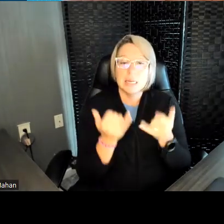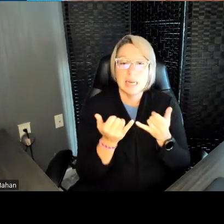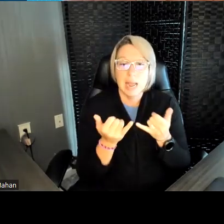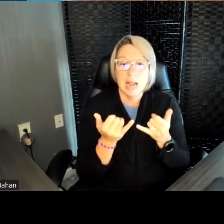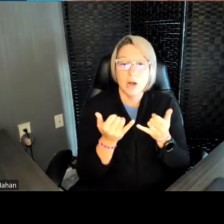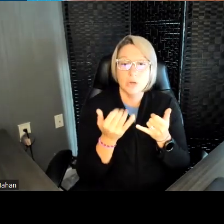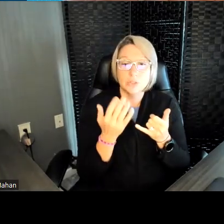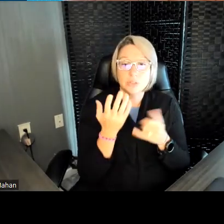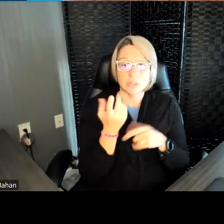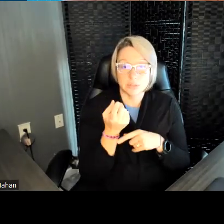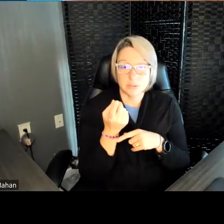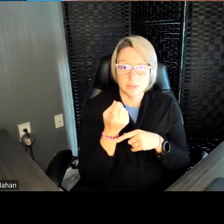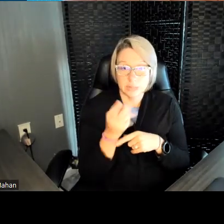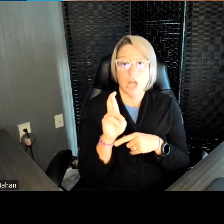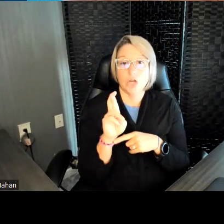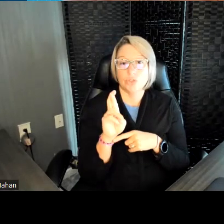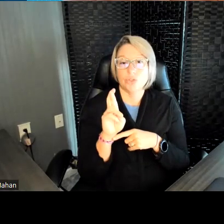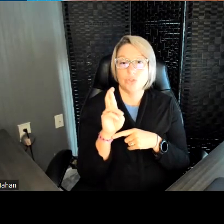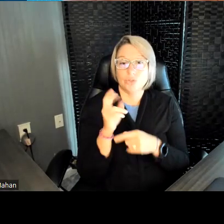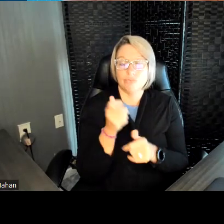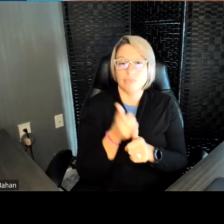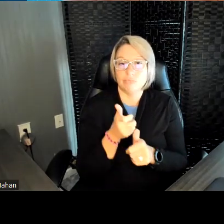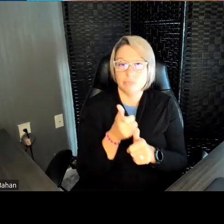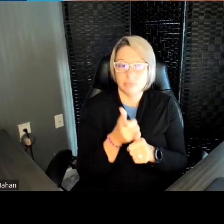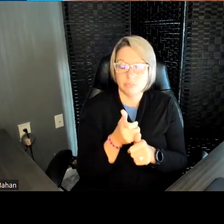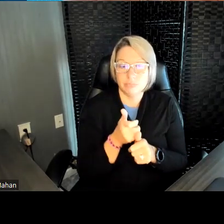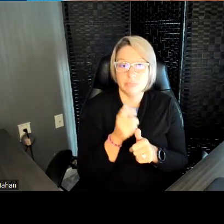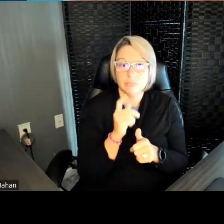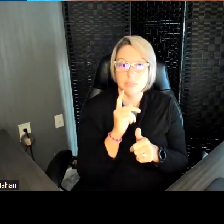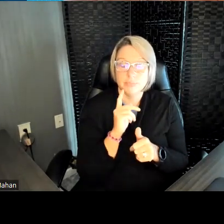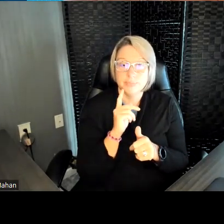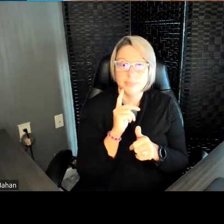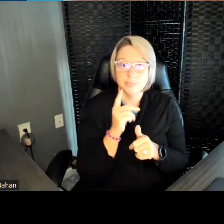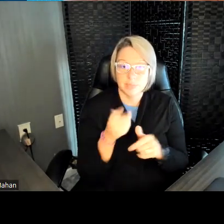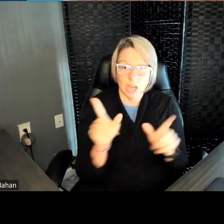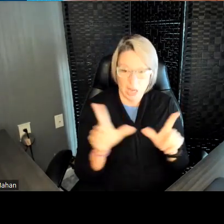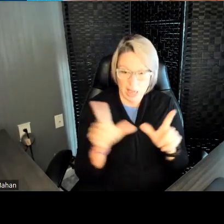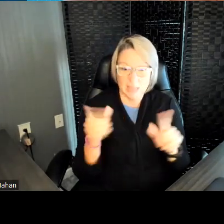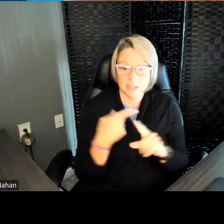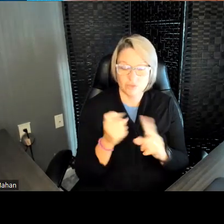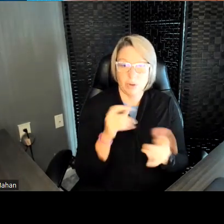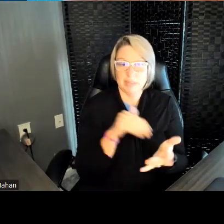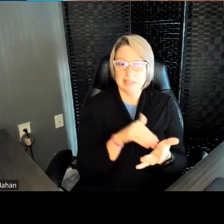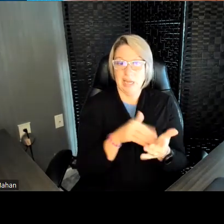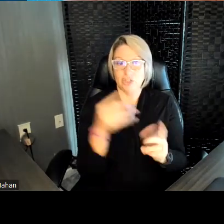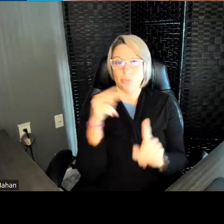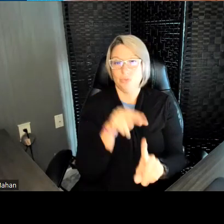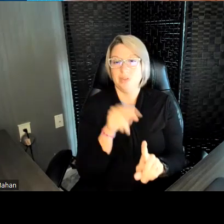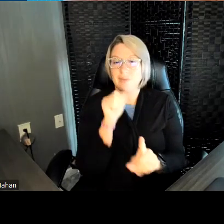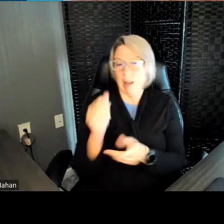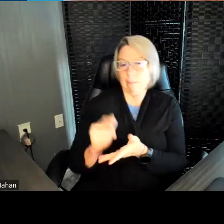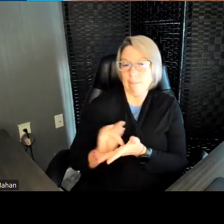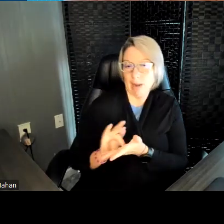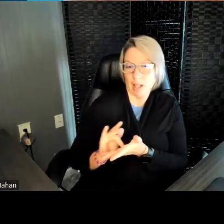people who are going to be audiologists are actually licensed from a doctor perspective, not a medical. It's be kind of